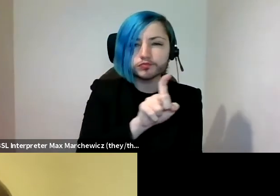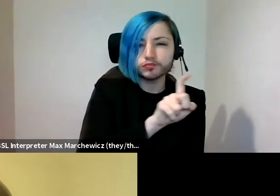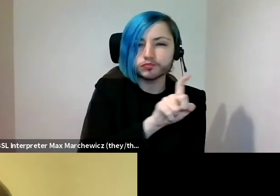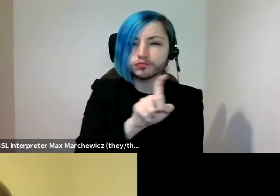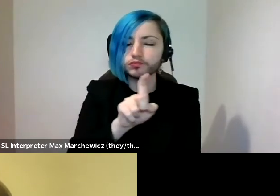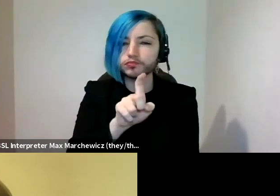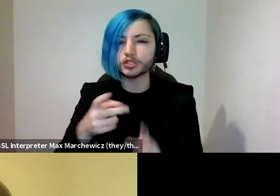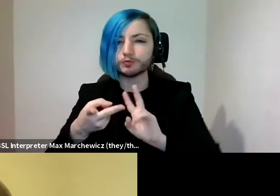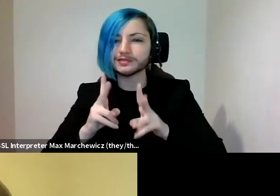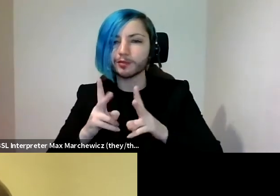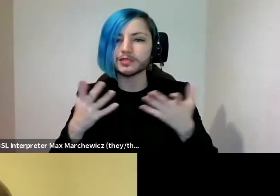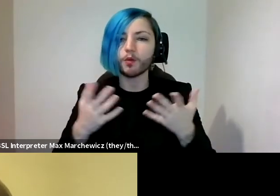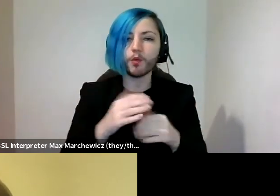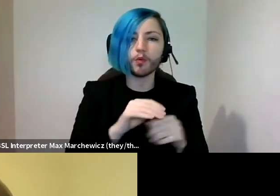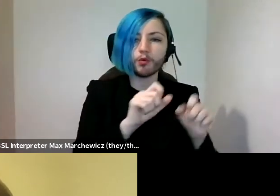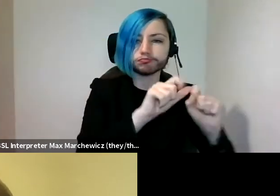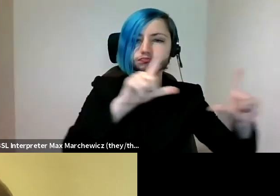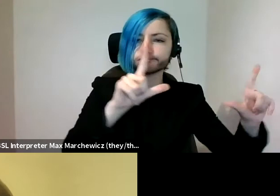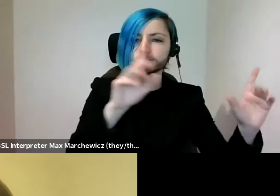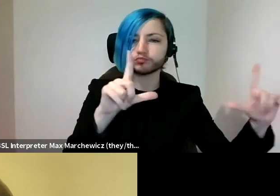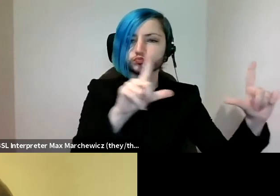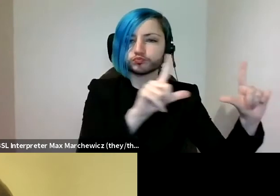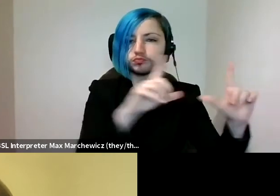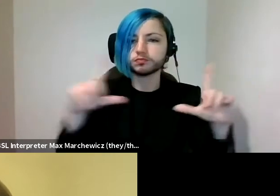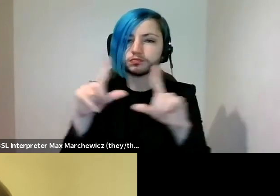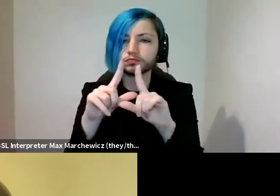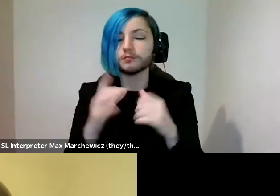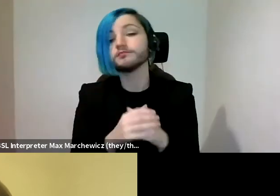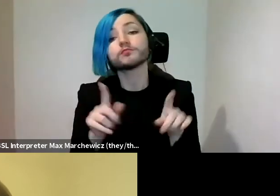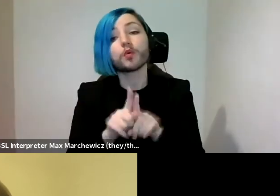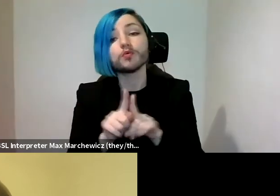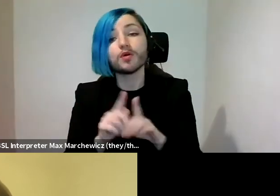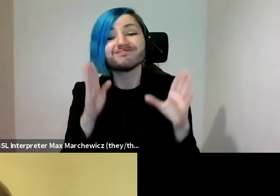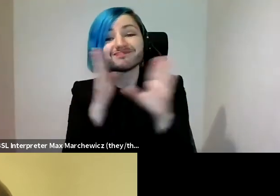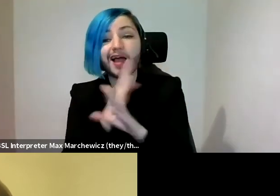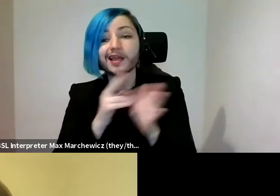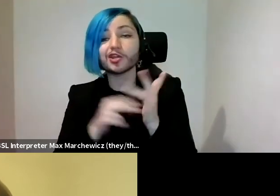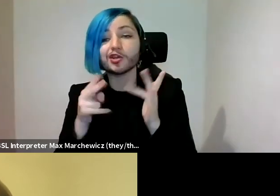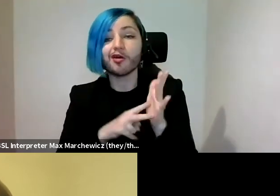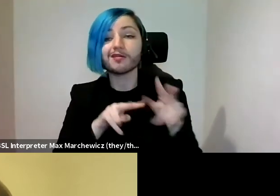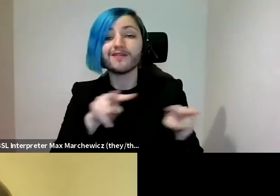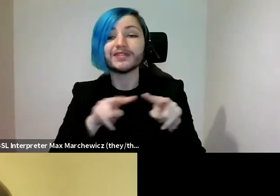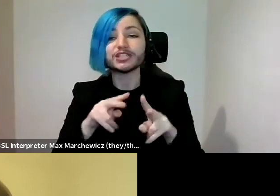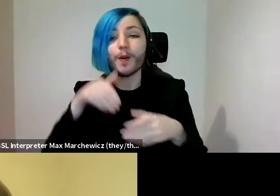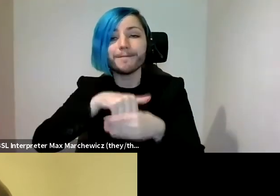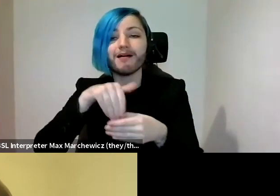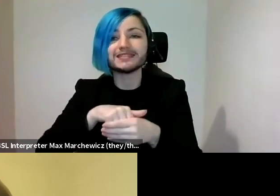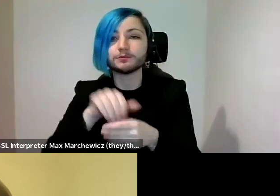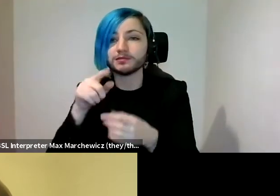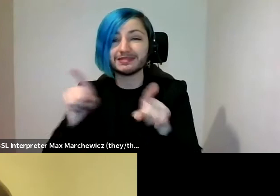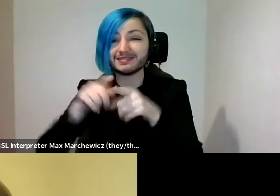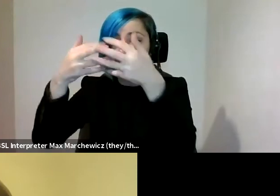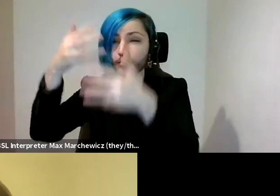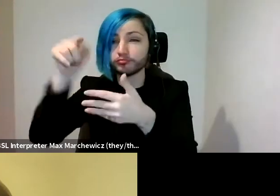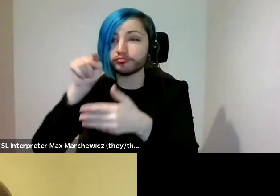or smaller. You can also choose to hide non-video participants from the same menu, and it'll hide any